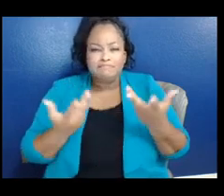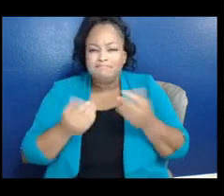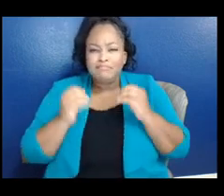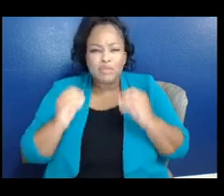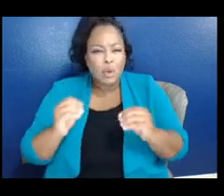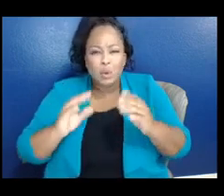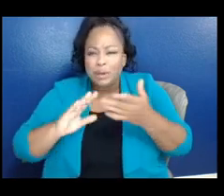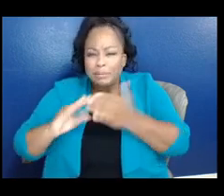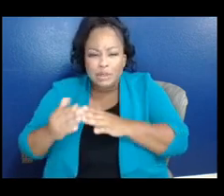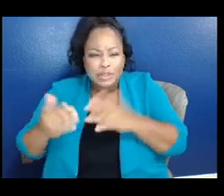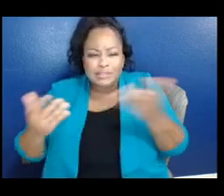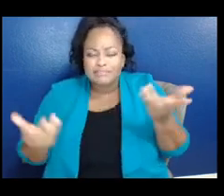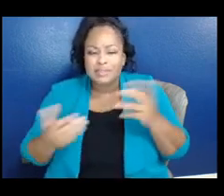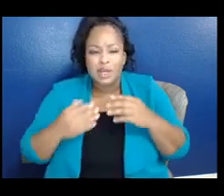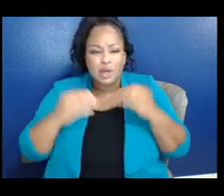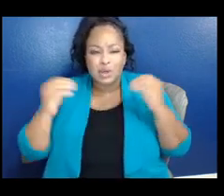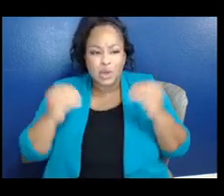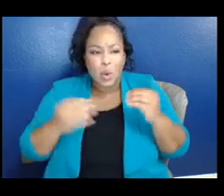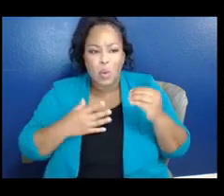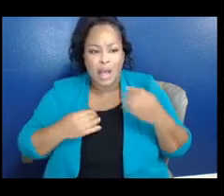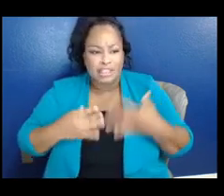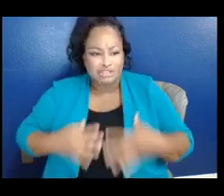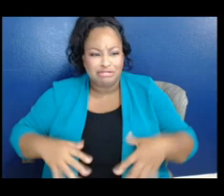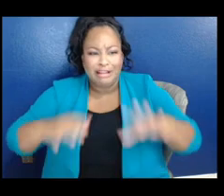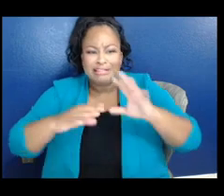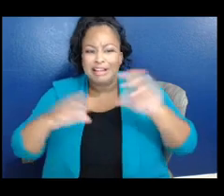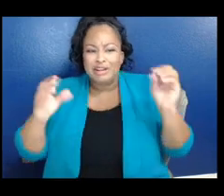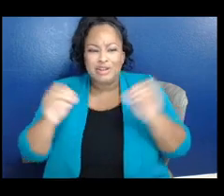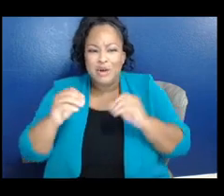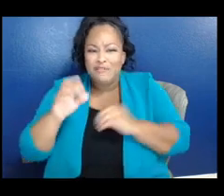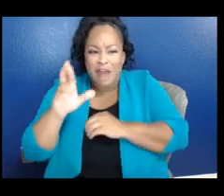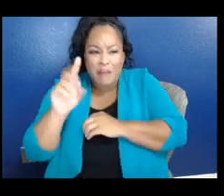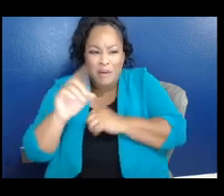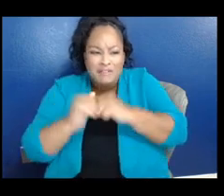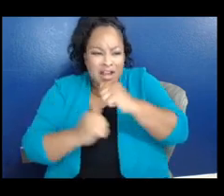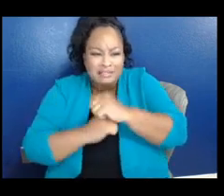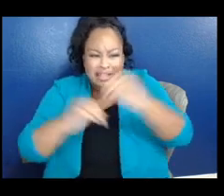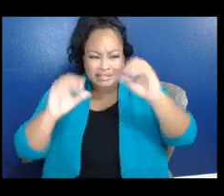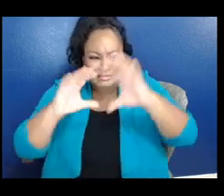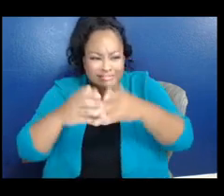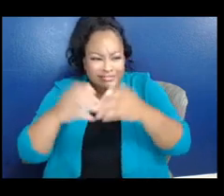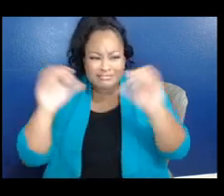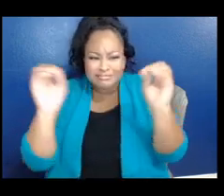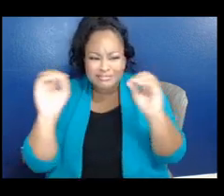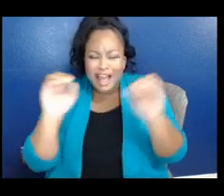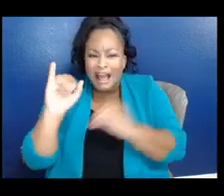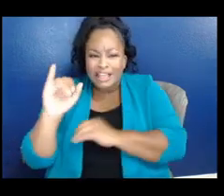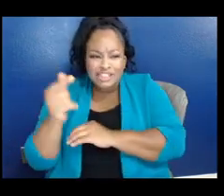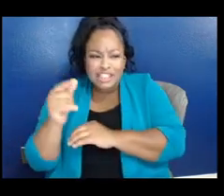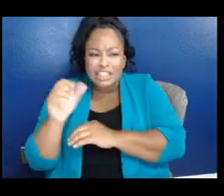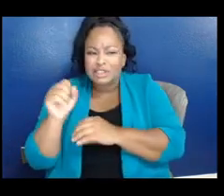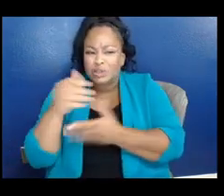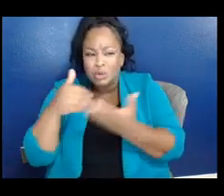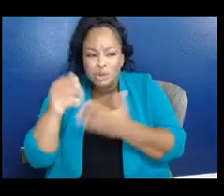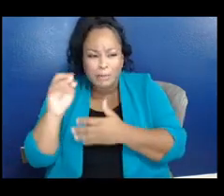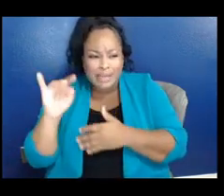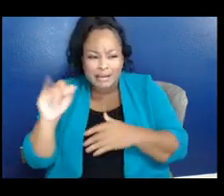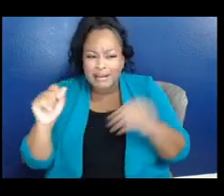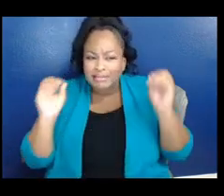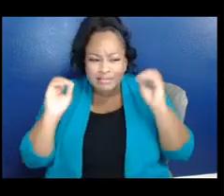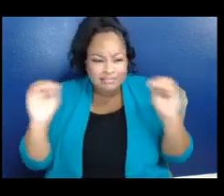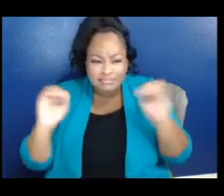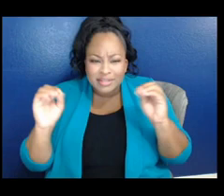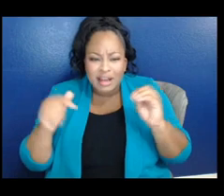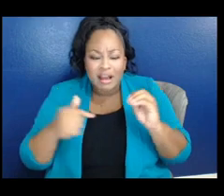I had no community, and there was no white dress, there was no fibroid foundation, there was no IG and social media to